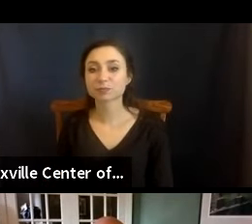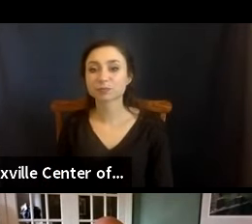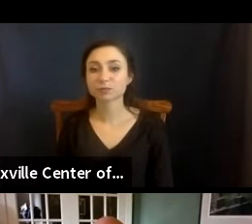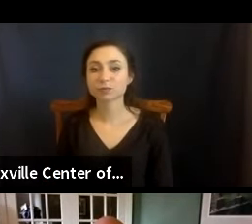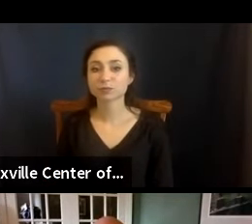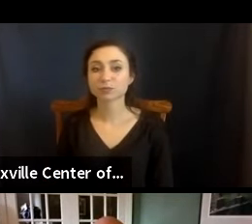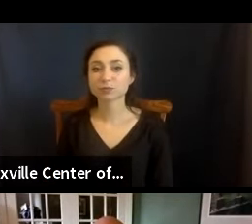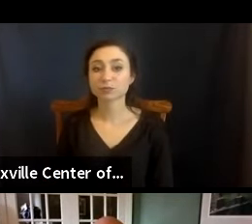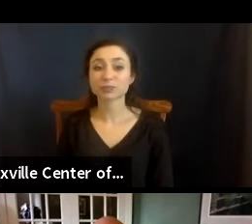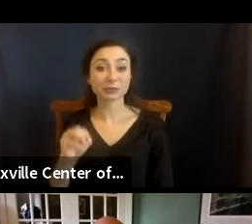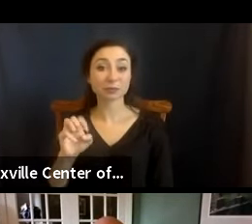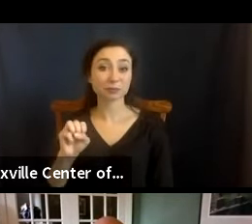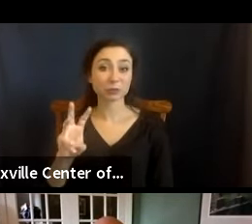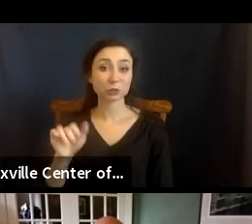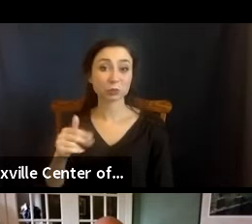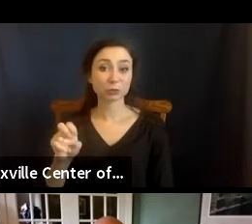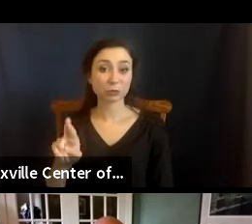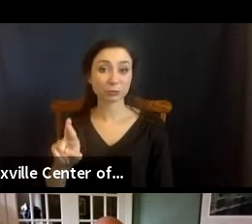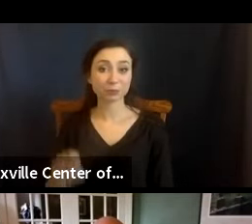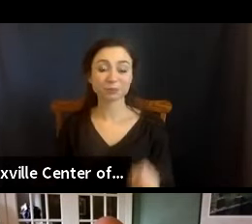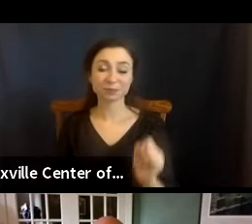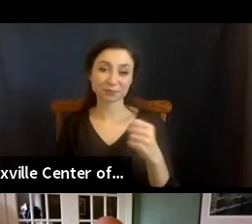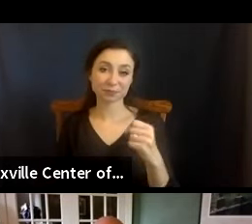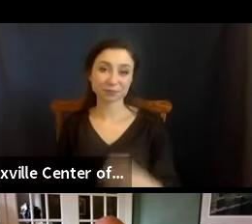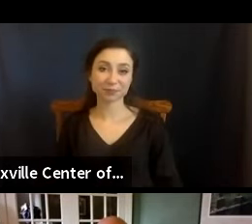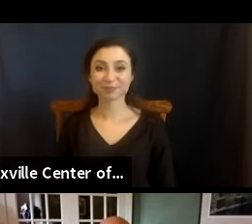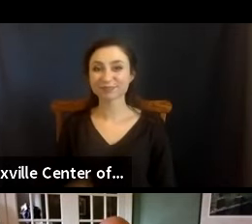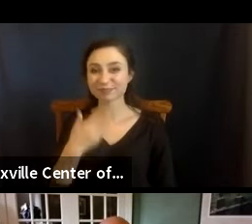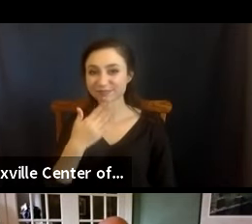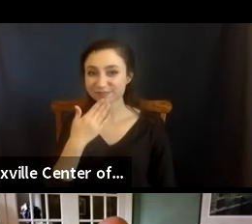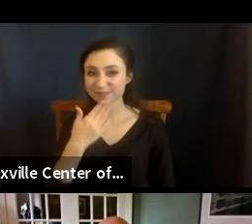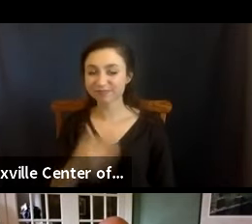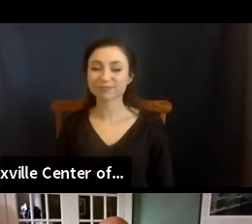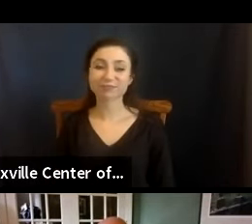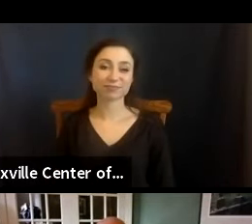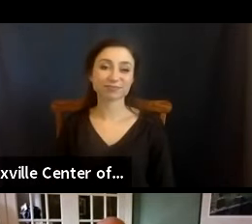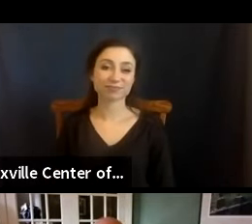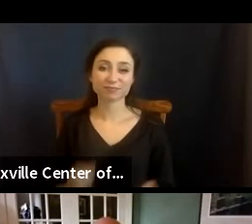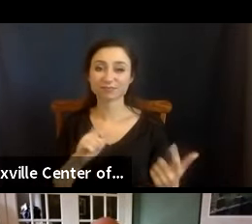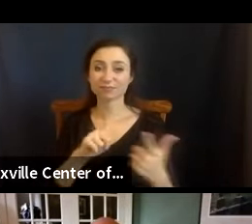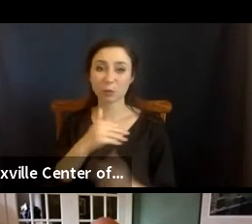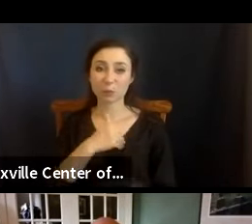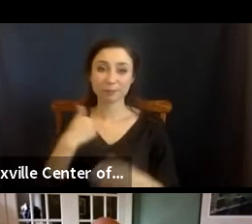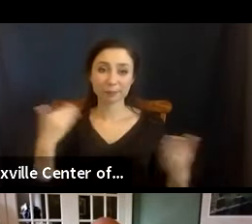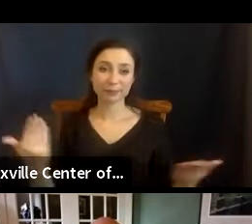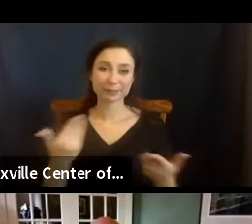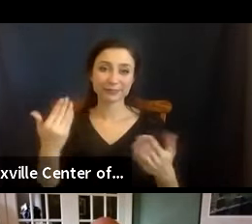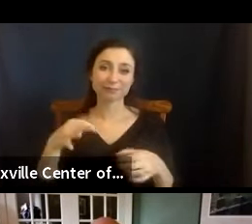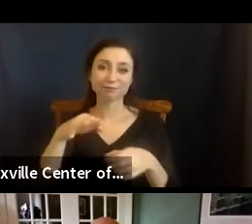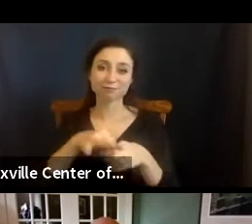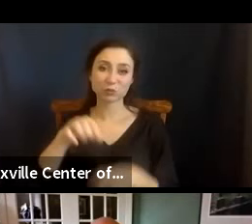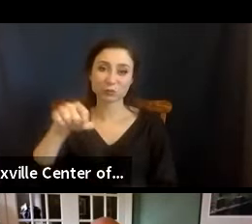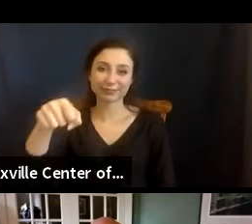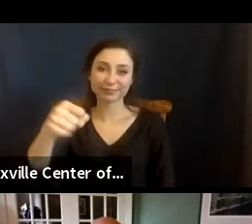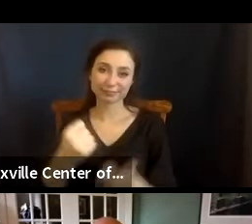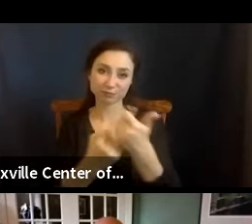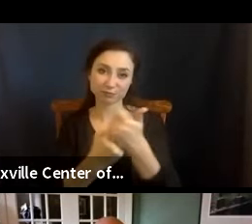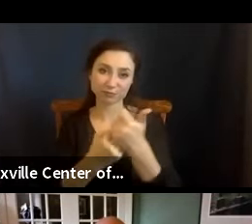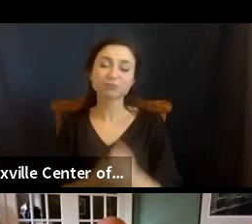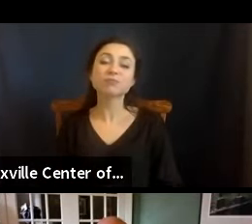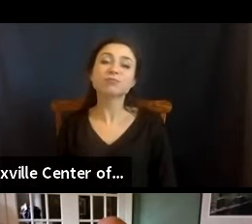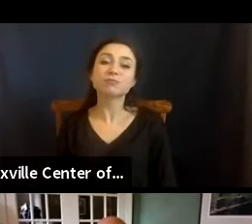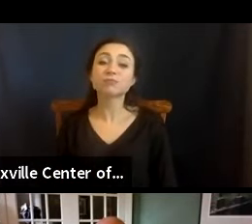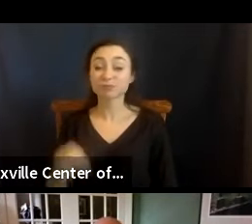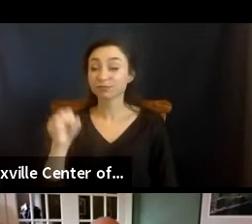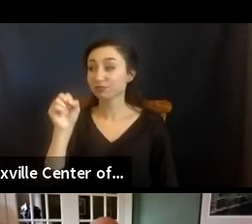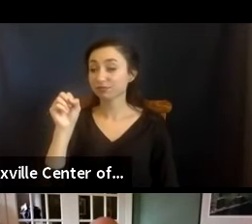And Ms. Wagner. Yes. Thank you. All members present voting yes. So we have approved